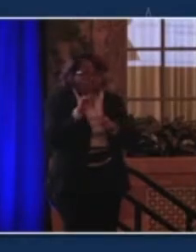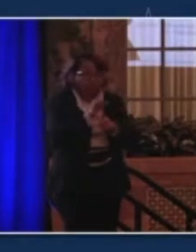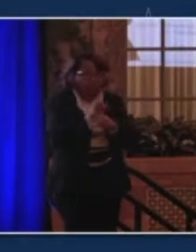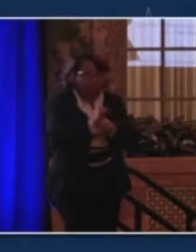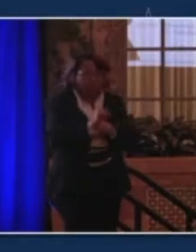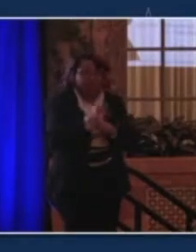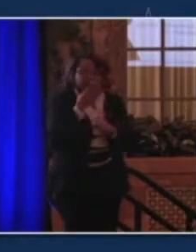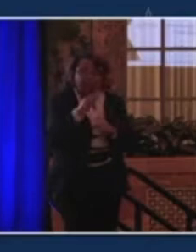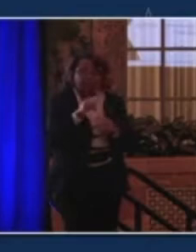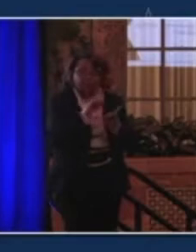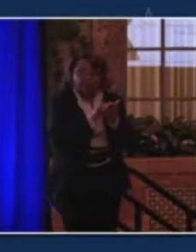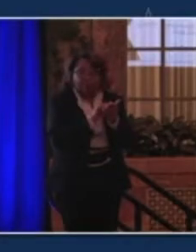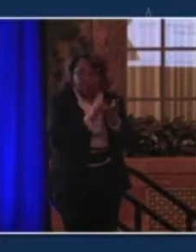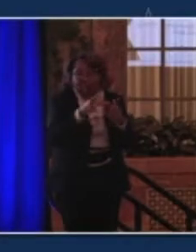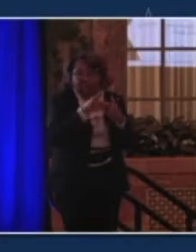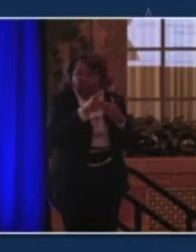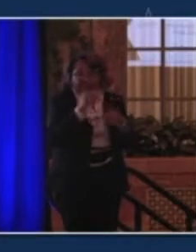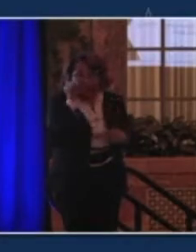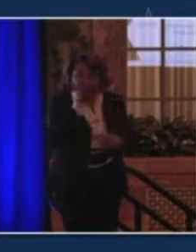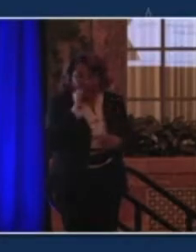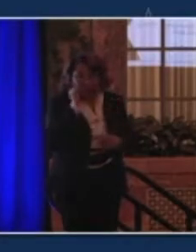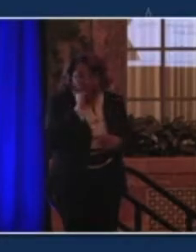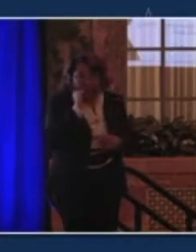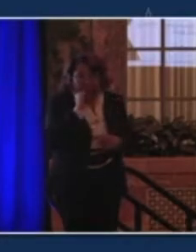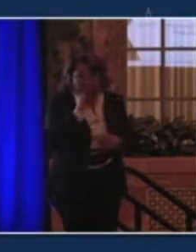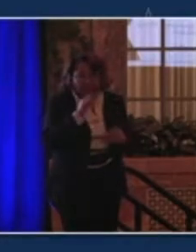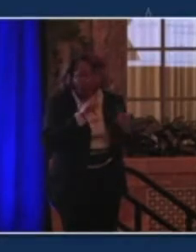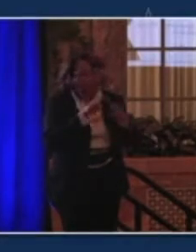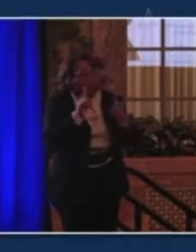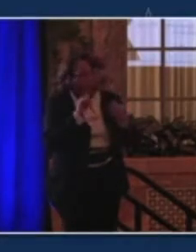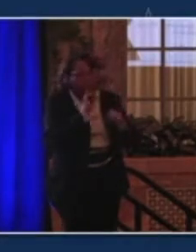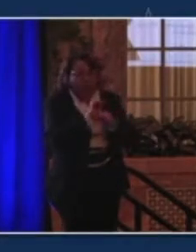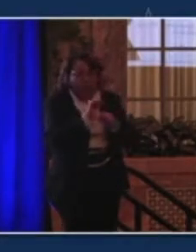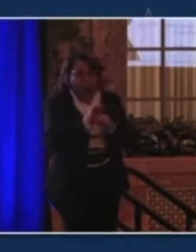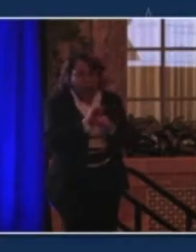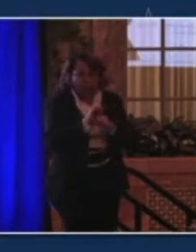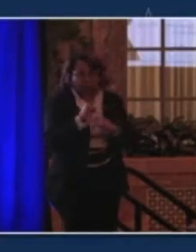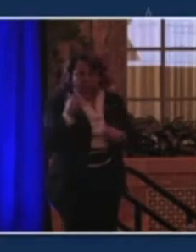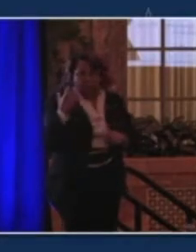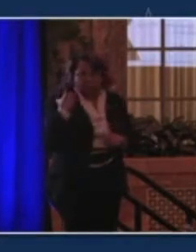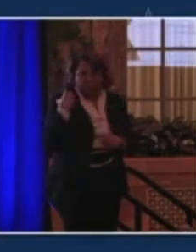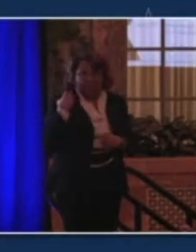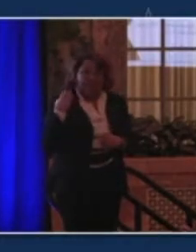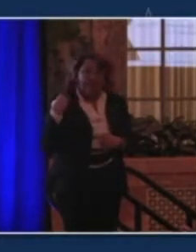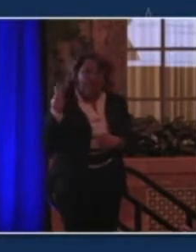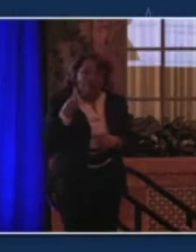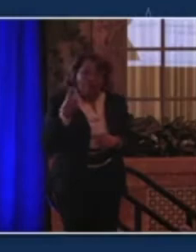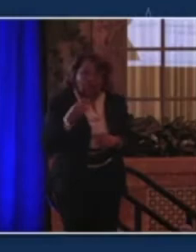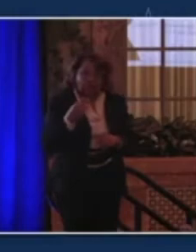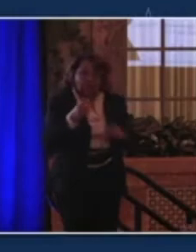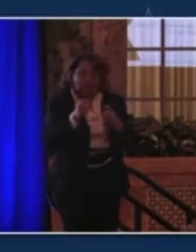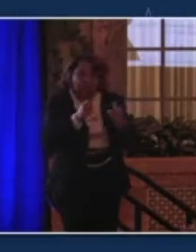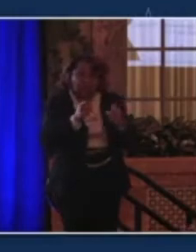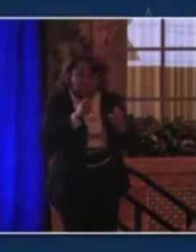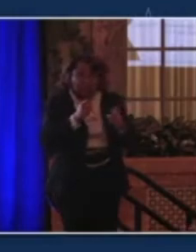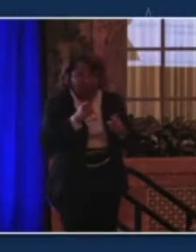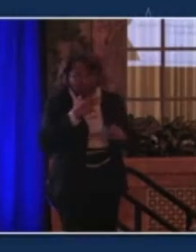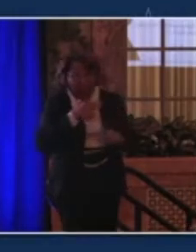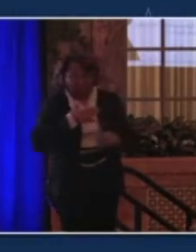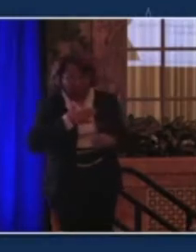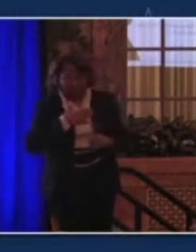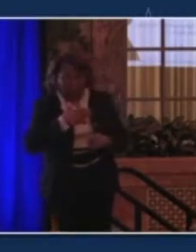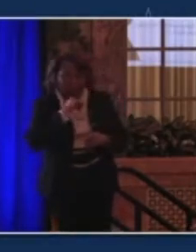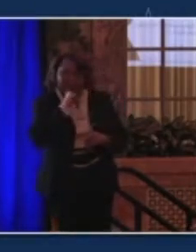that guides us every single day. However, the work of Mayor Washington's administration, and by extension of my own, is